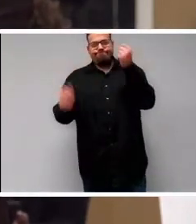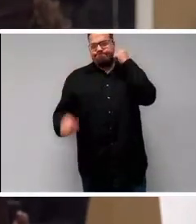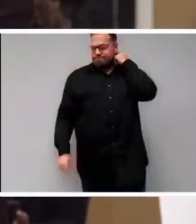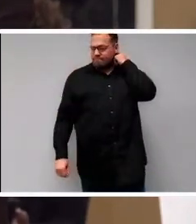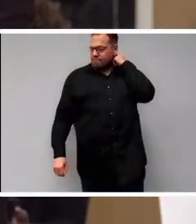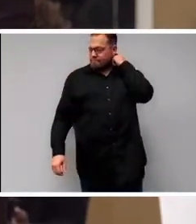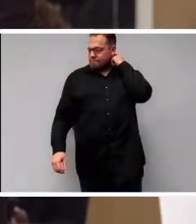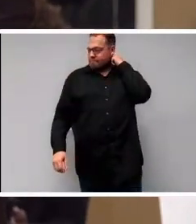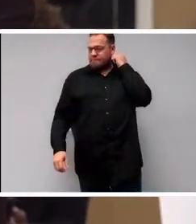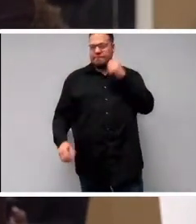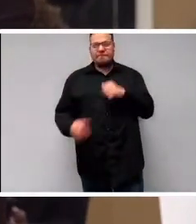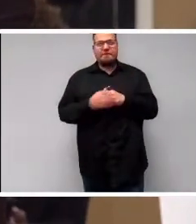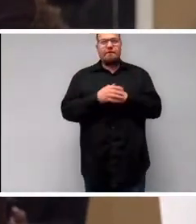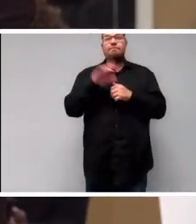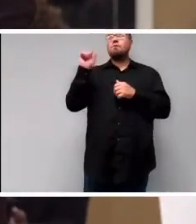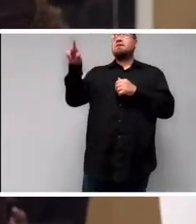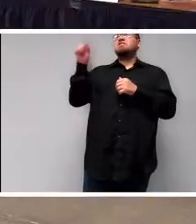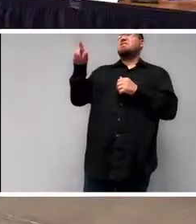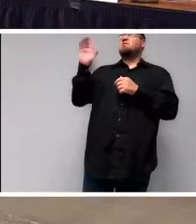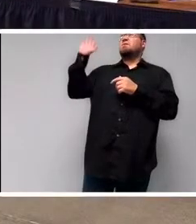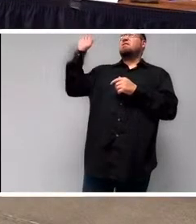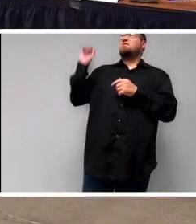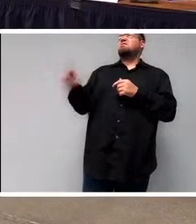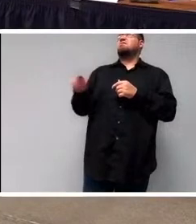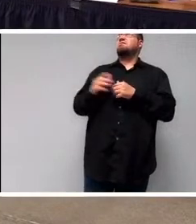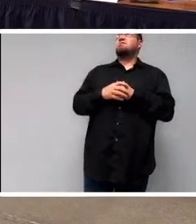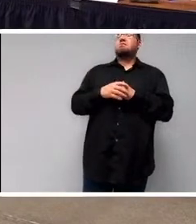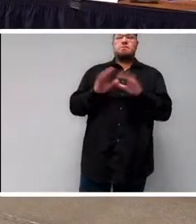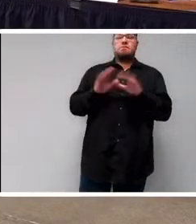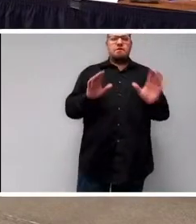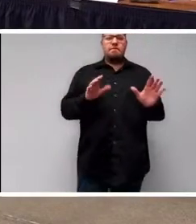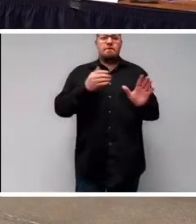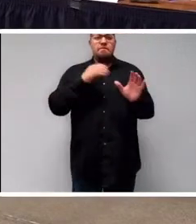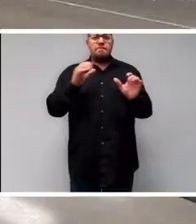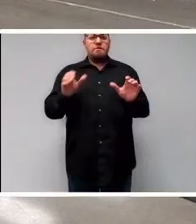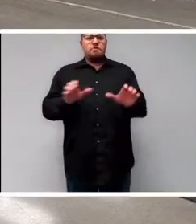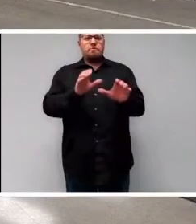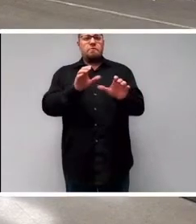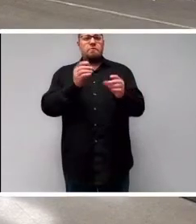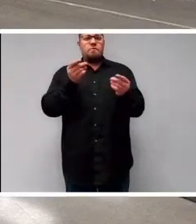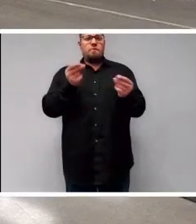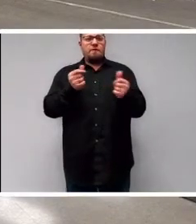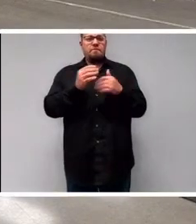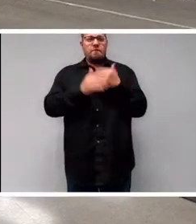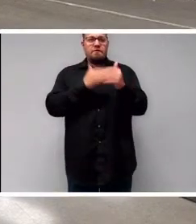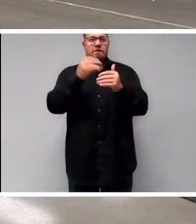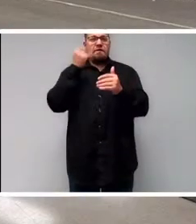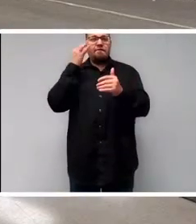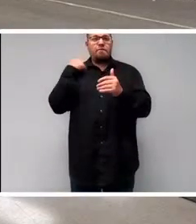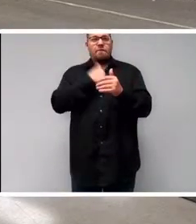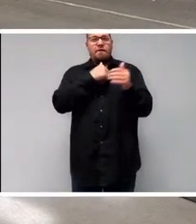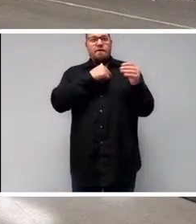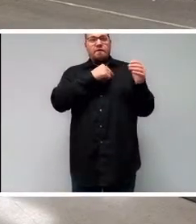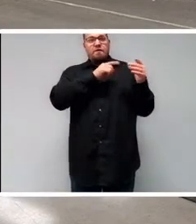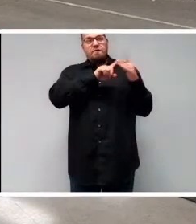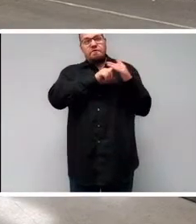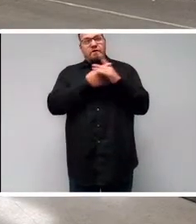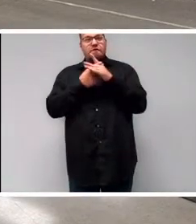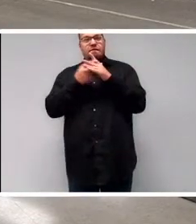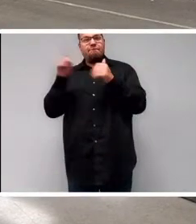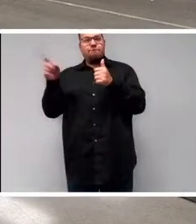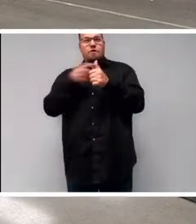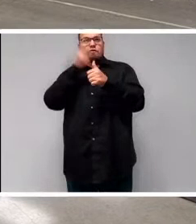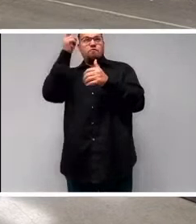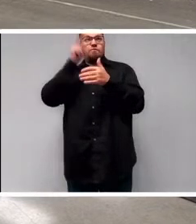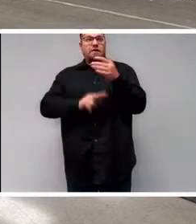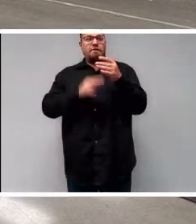ask a clarifying question? I have a question. Yes. Let me do a quick process. How about if we move into the first reading? Mm-hmm.